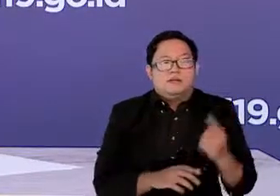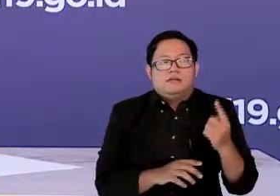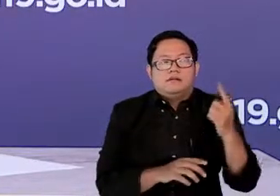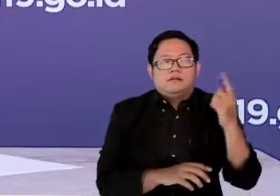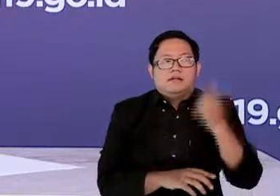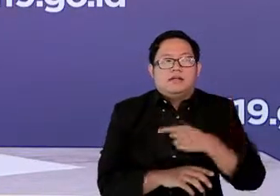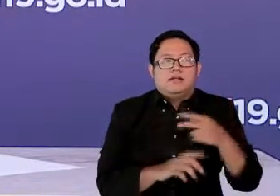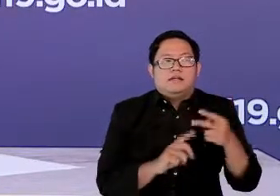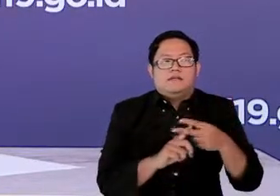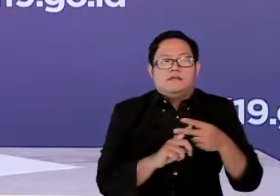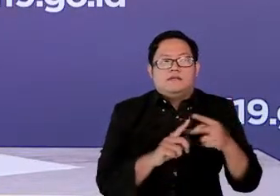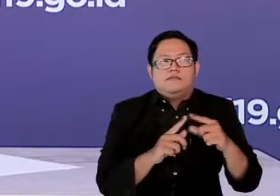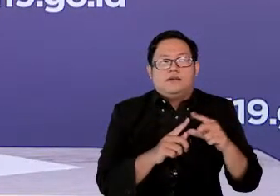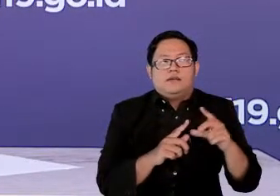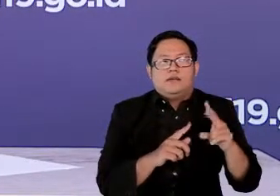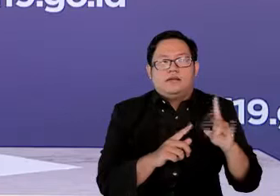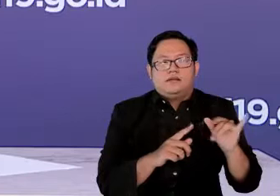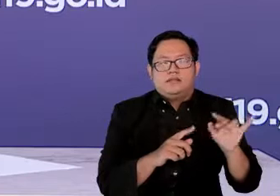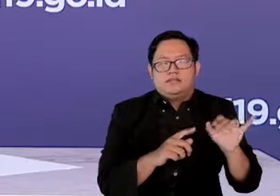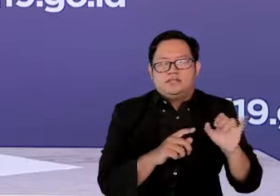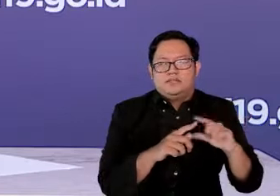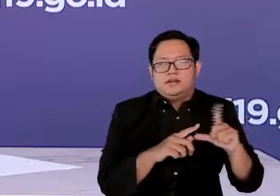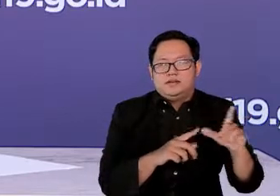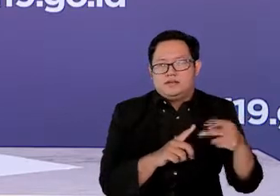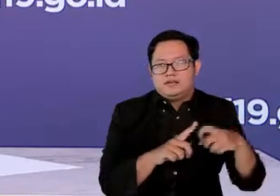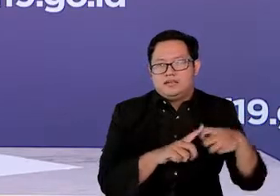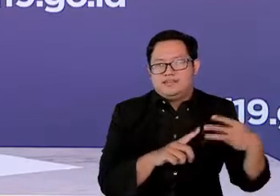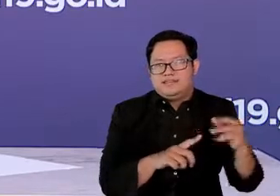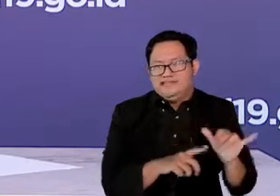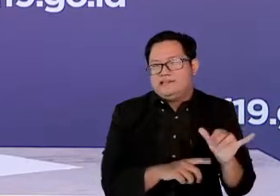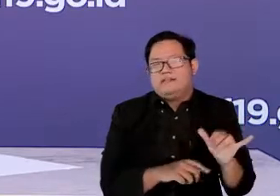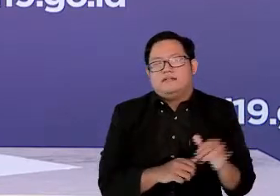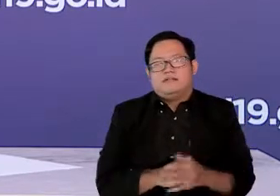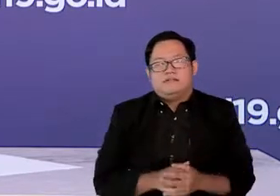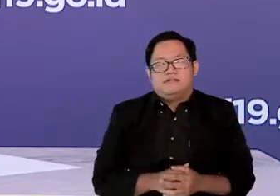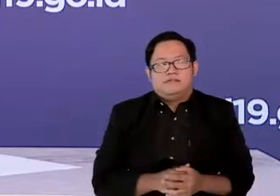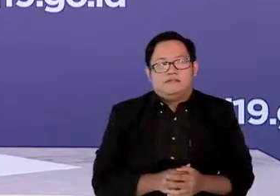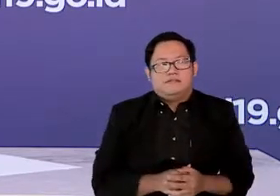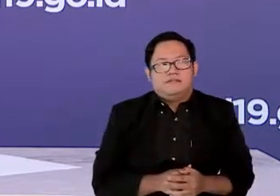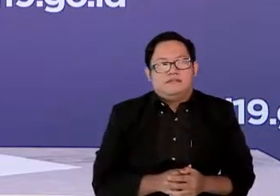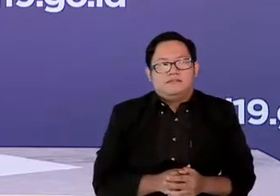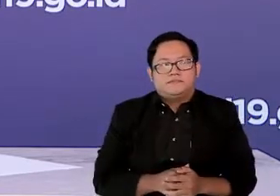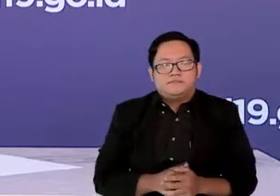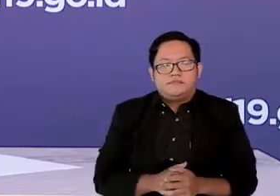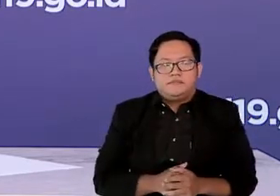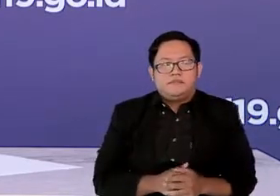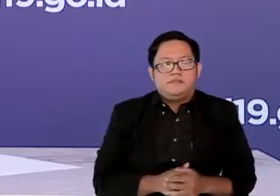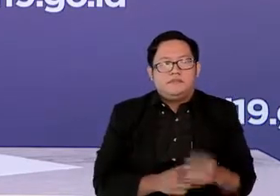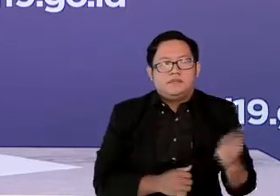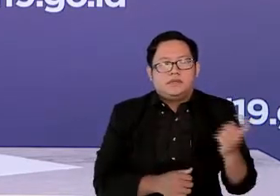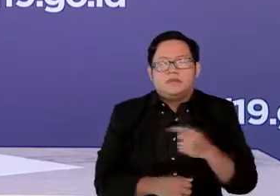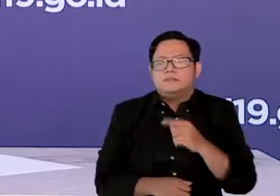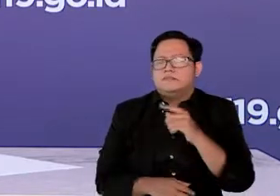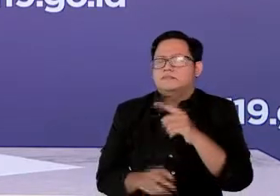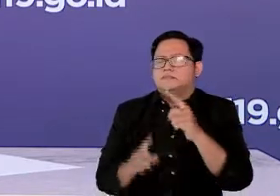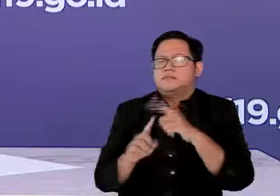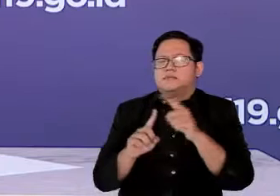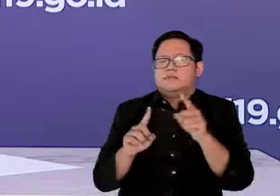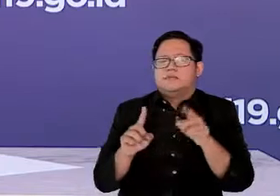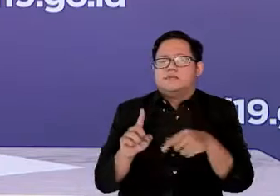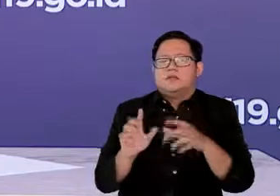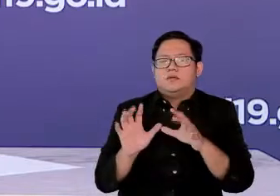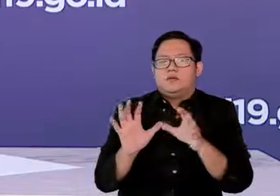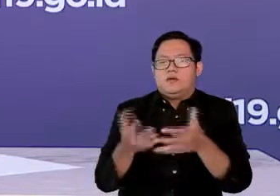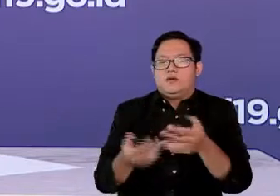from Faris Shauki from Husky Energy International Corporation Rep Office, Jakarta. Will task force